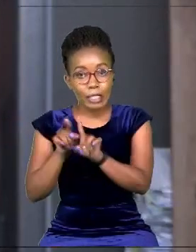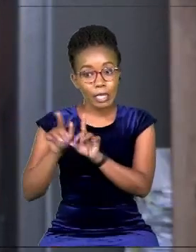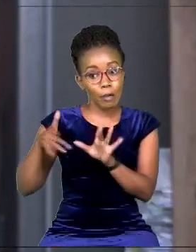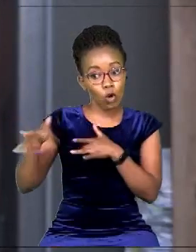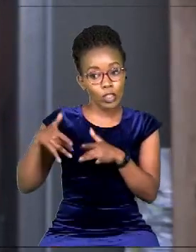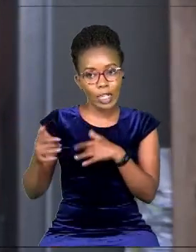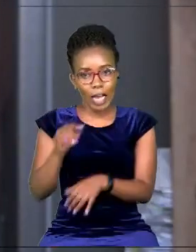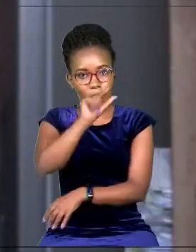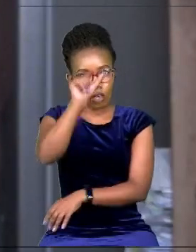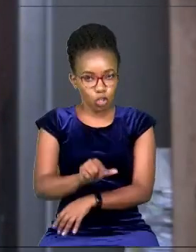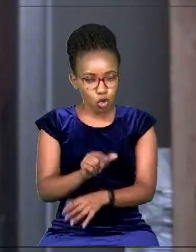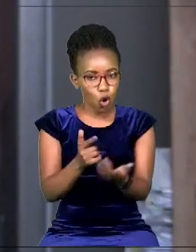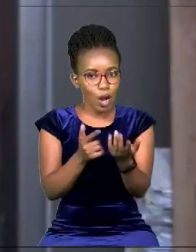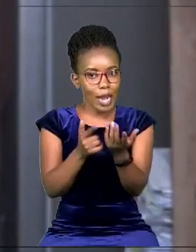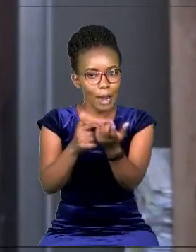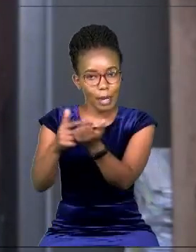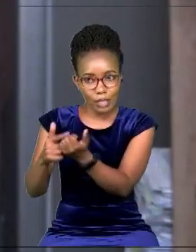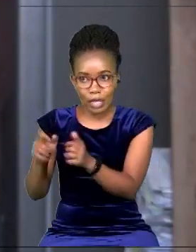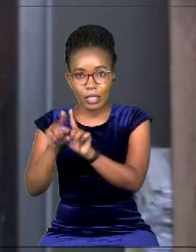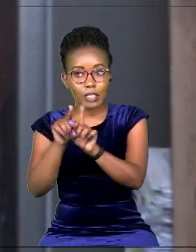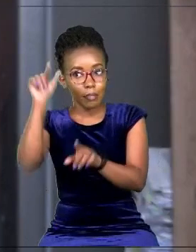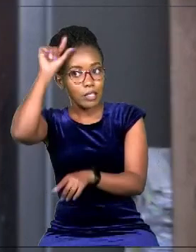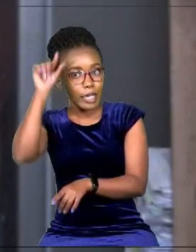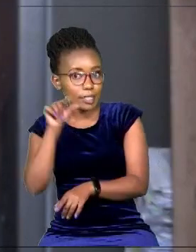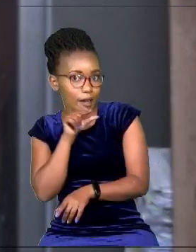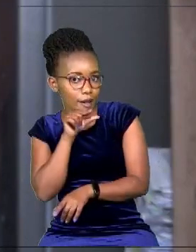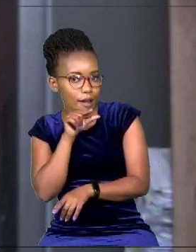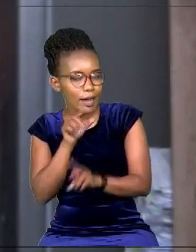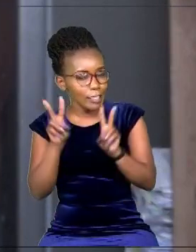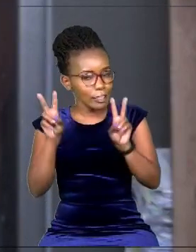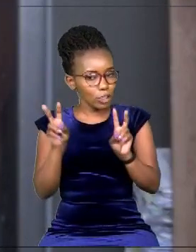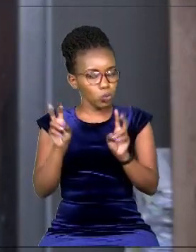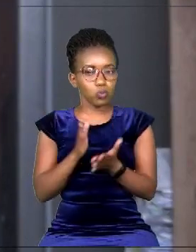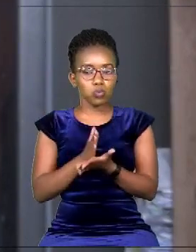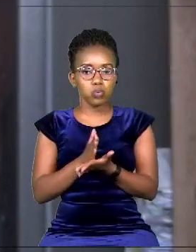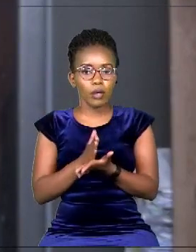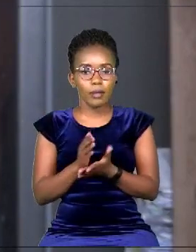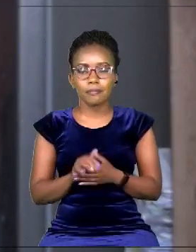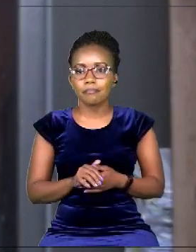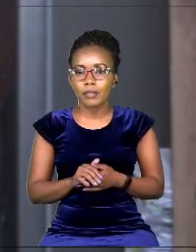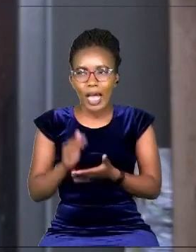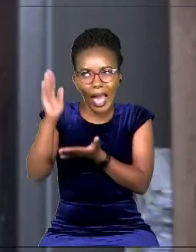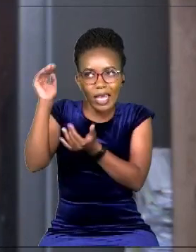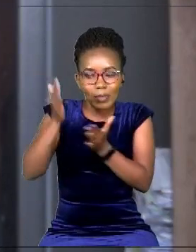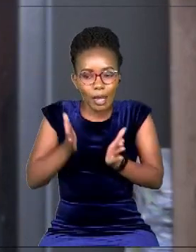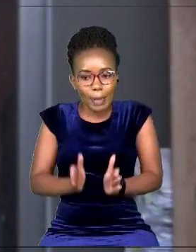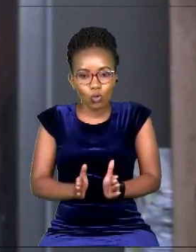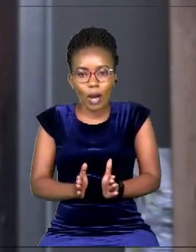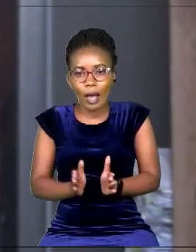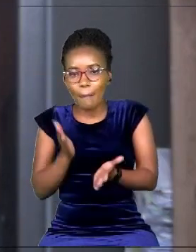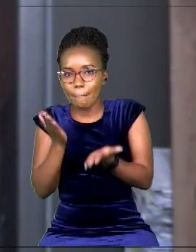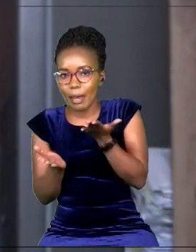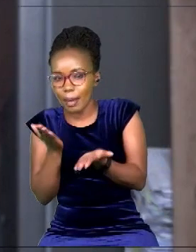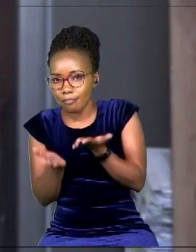regional balance. They also, of course, gender has now become an issue. And you expect somebody who will be able